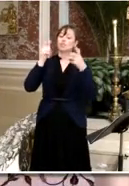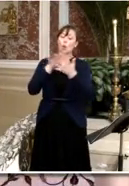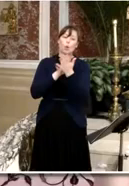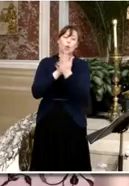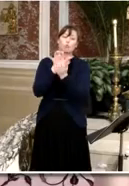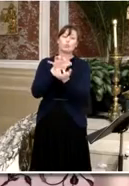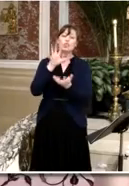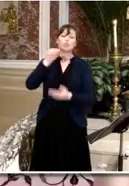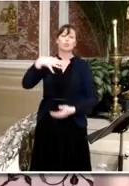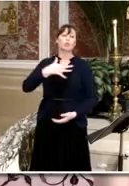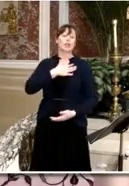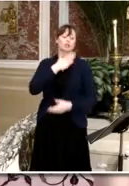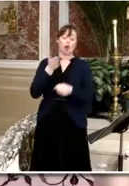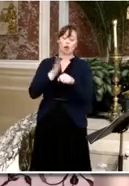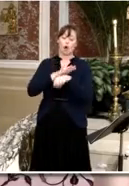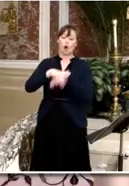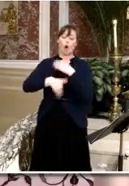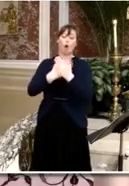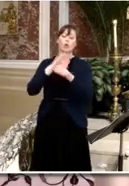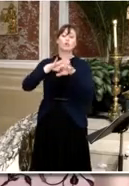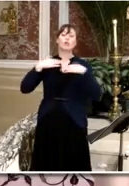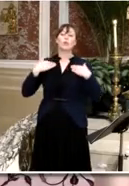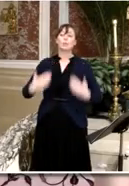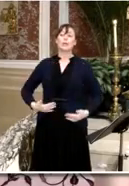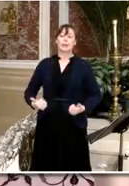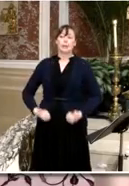upon all humanity that your